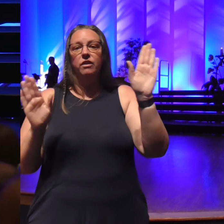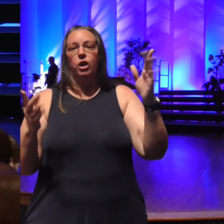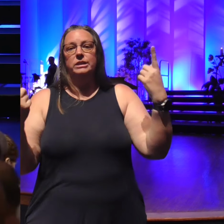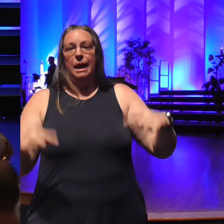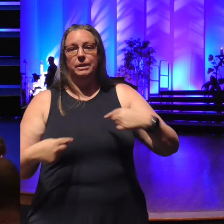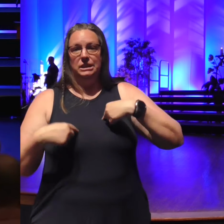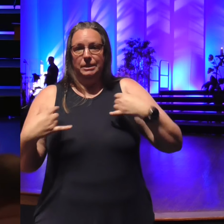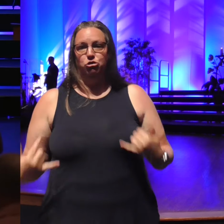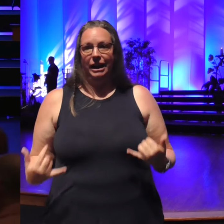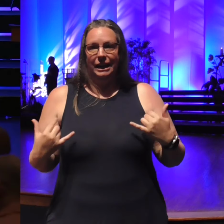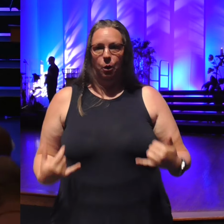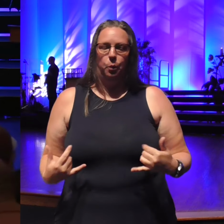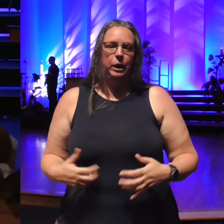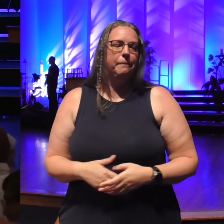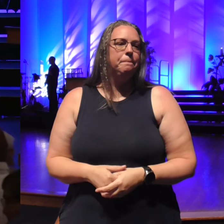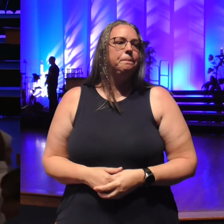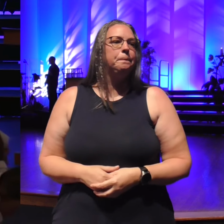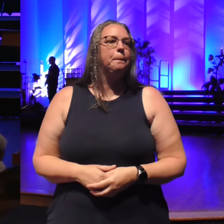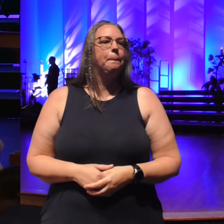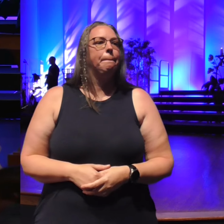right now.